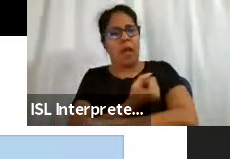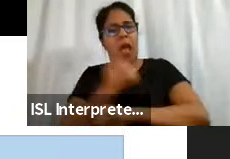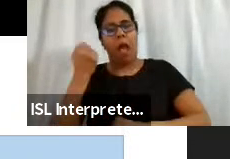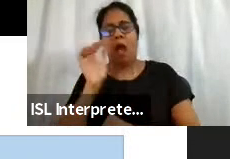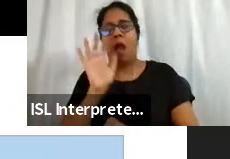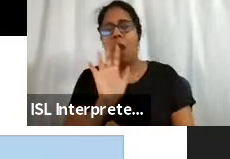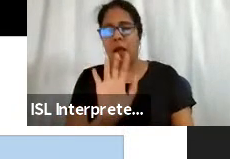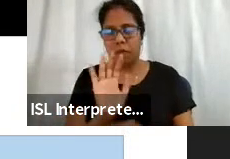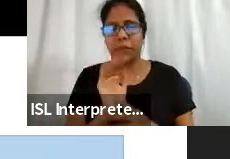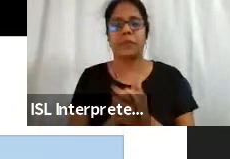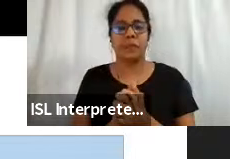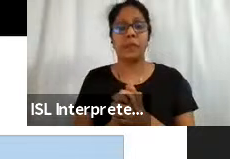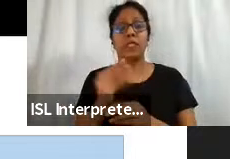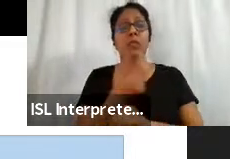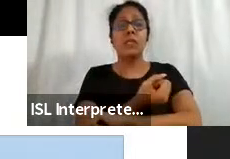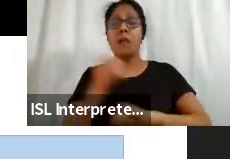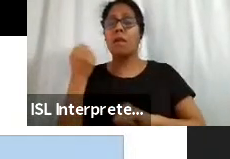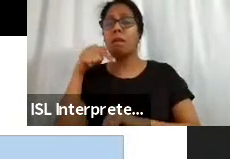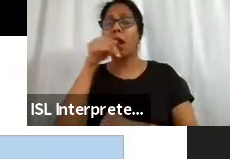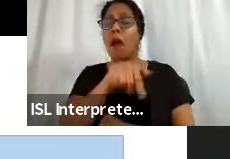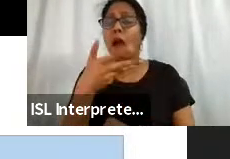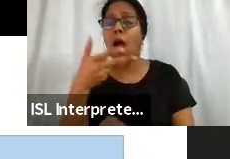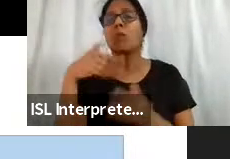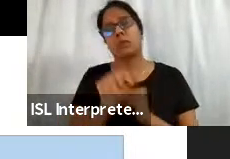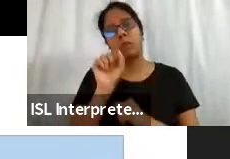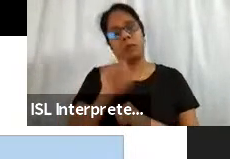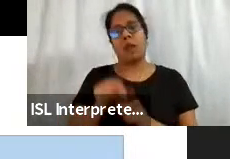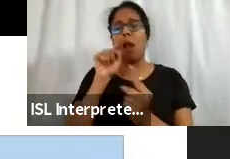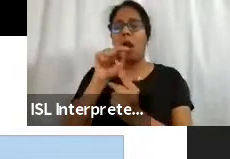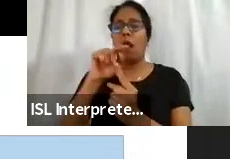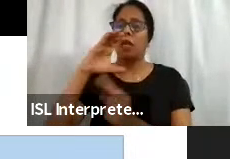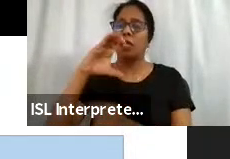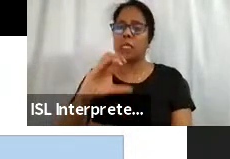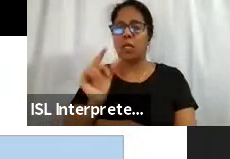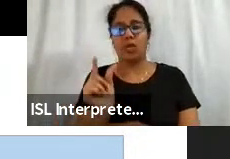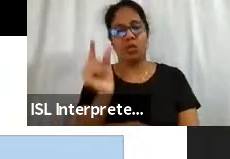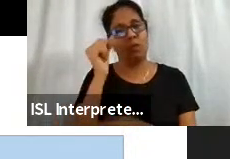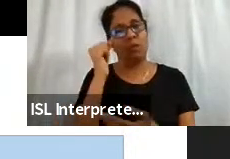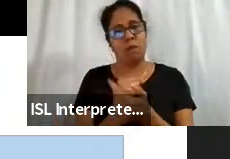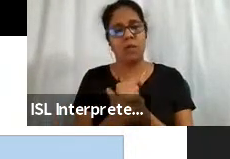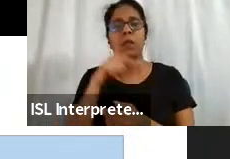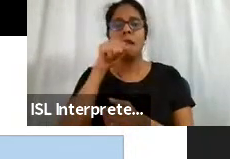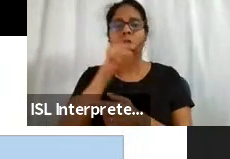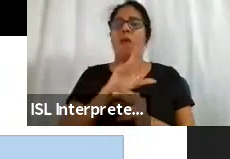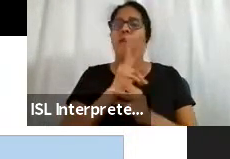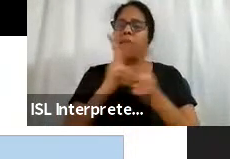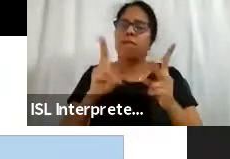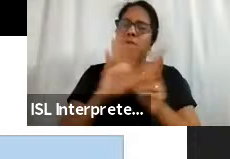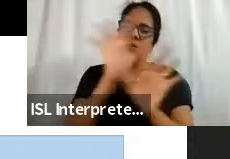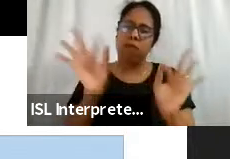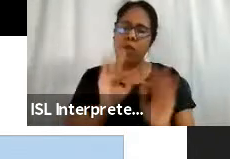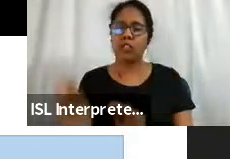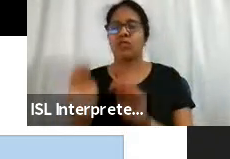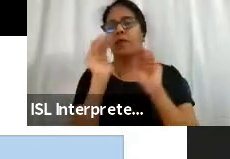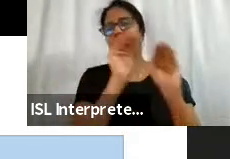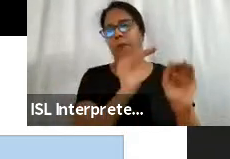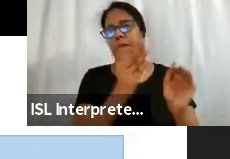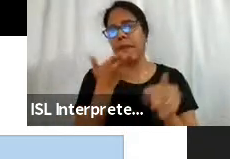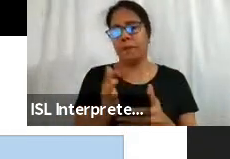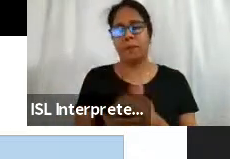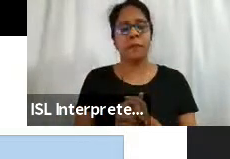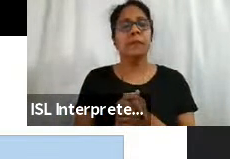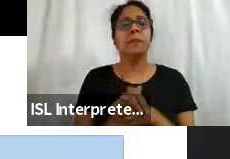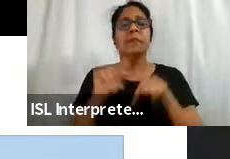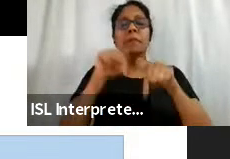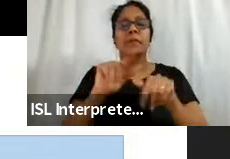Severe cases, yes, we do need an ICU or a high dependency unit, but this is very rare. So we would be talking about the first